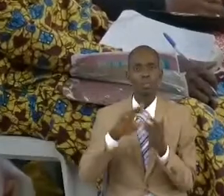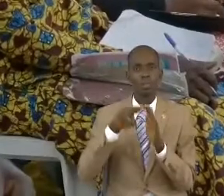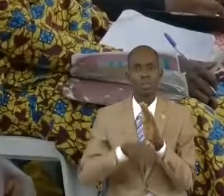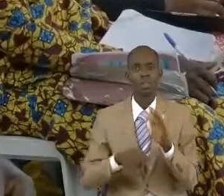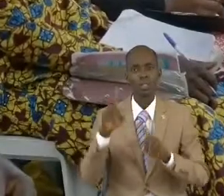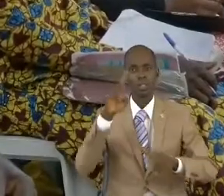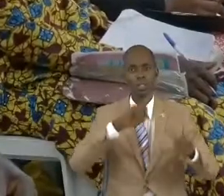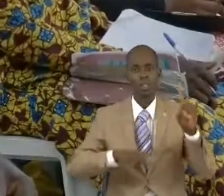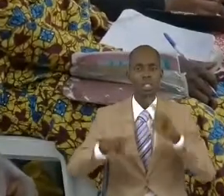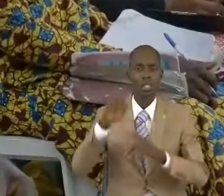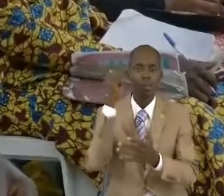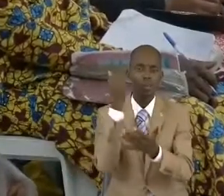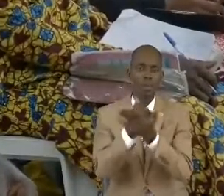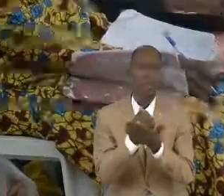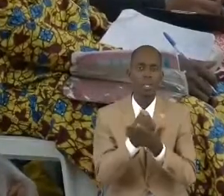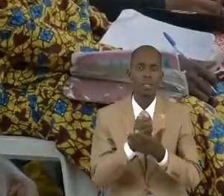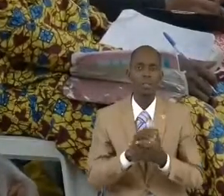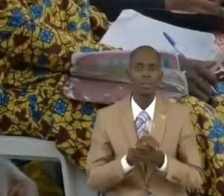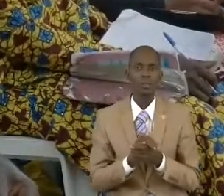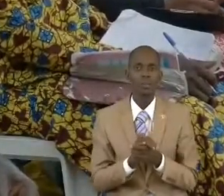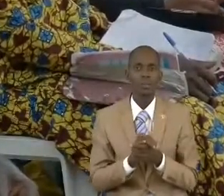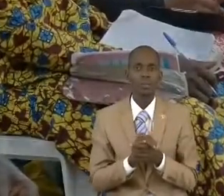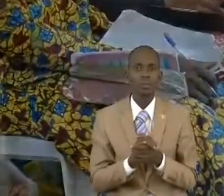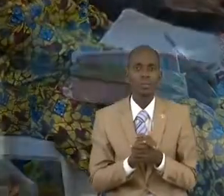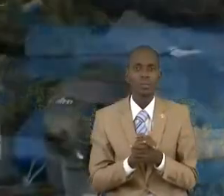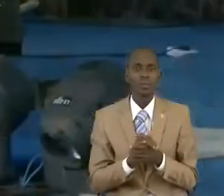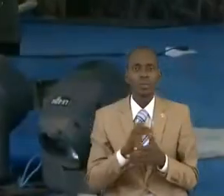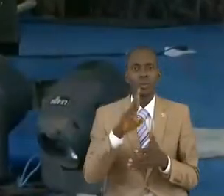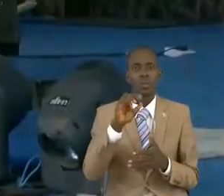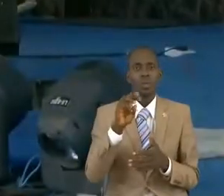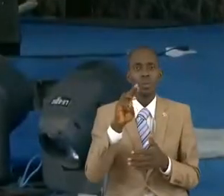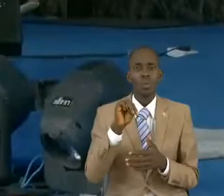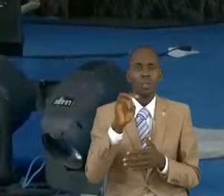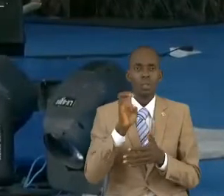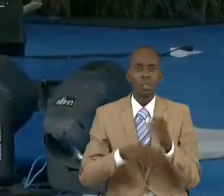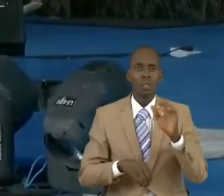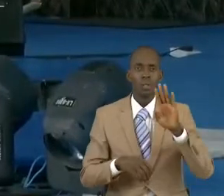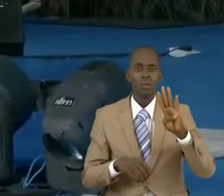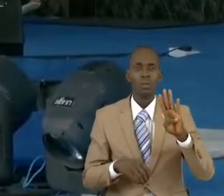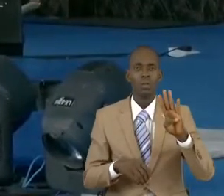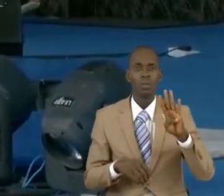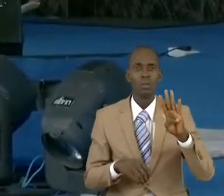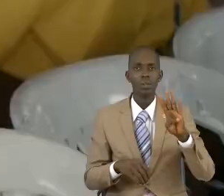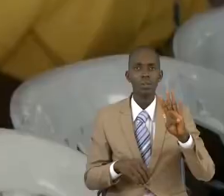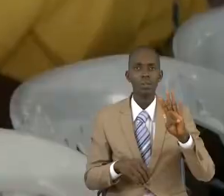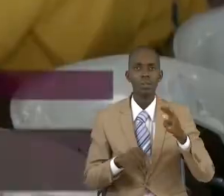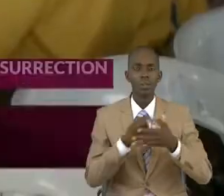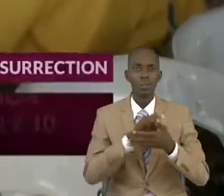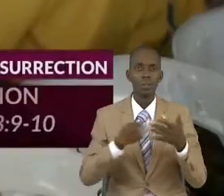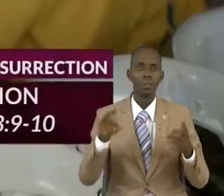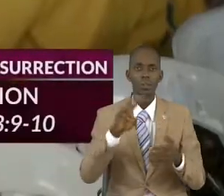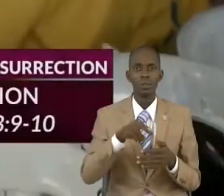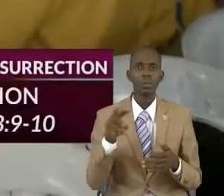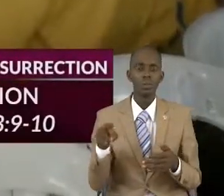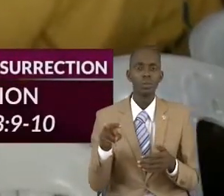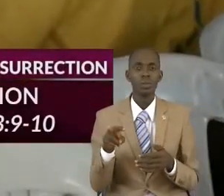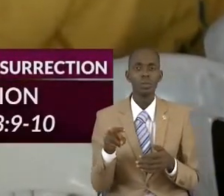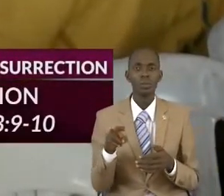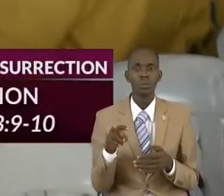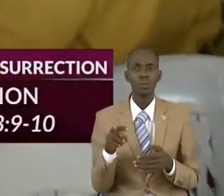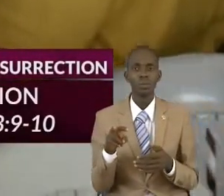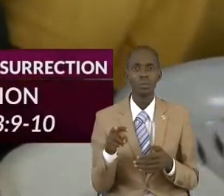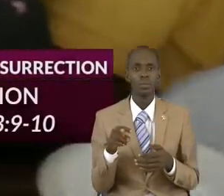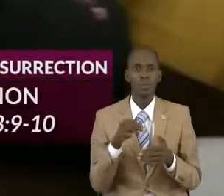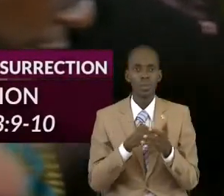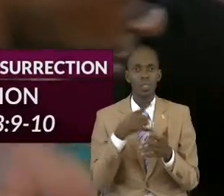there. Yeah. Romans chapter 4. And I'm reading from verse 22. It says,